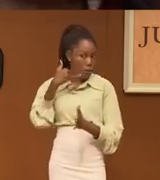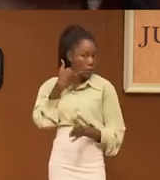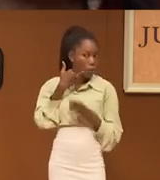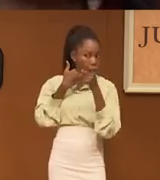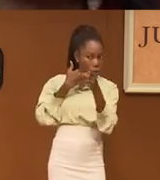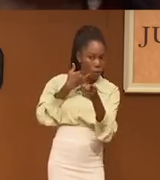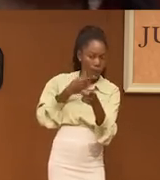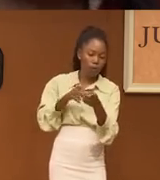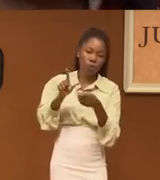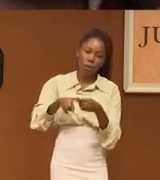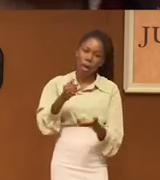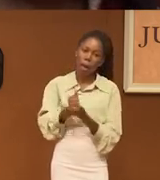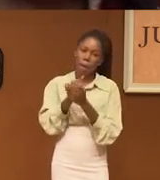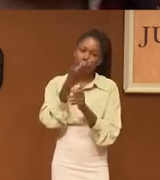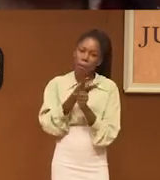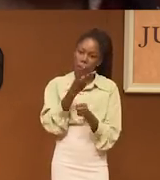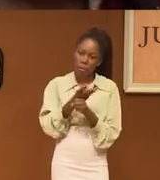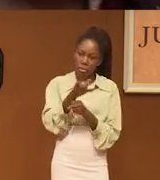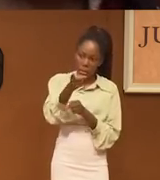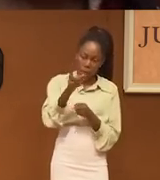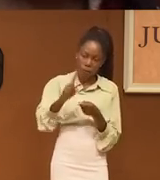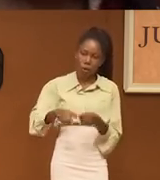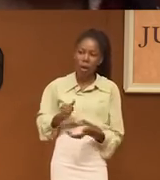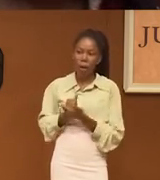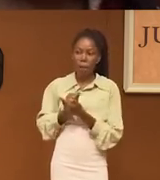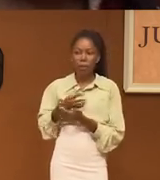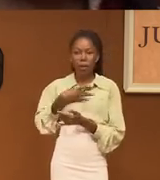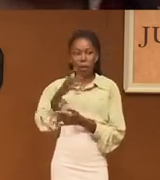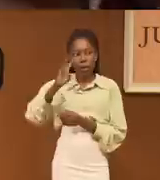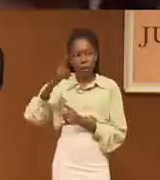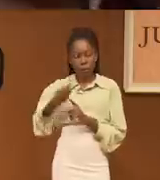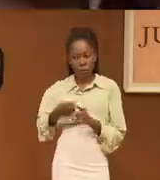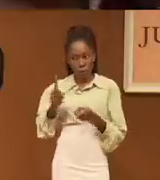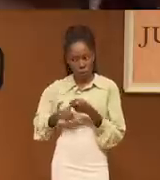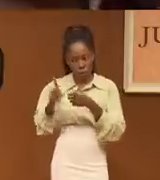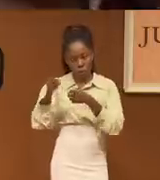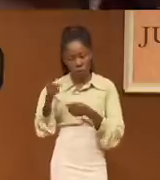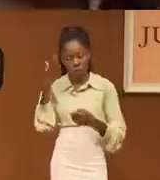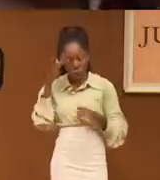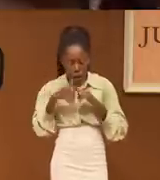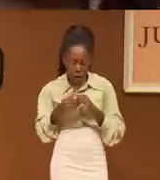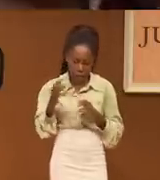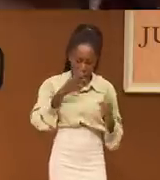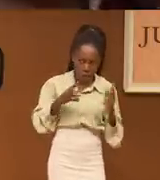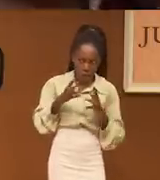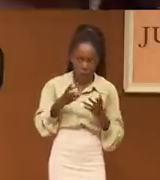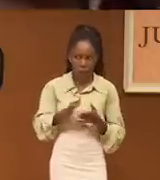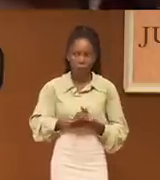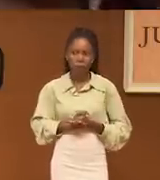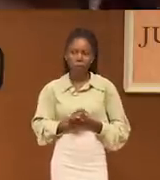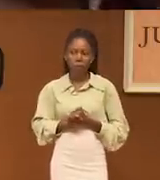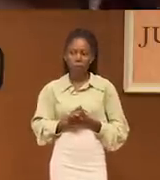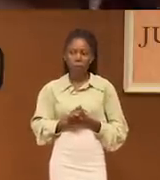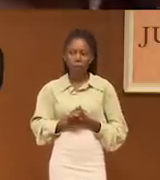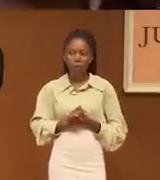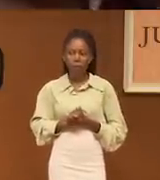to at least give us 6 months so we can gather ourselves. So I think we did that. I